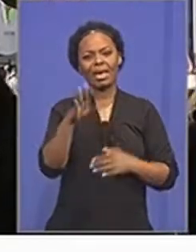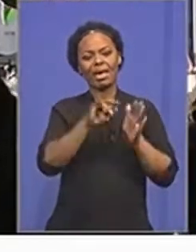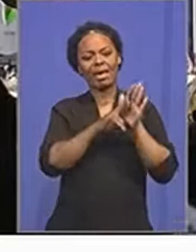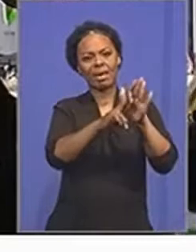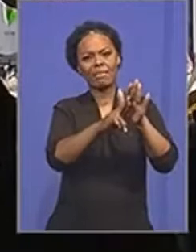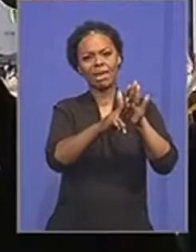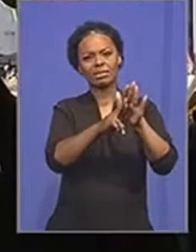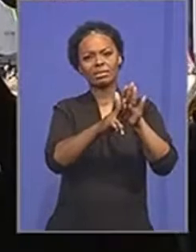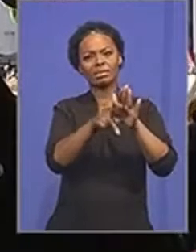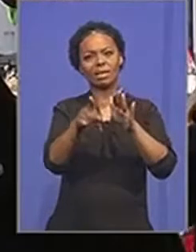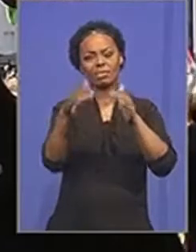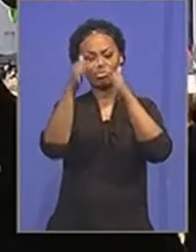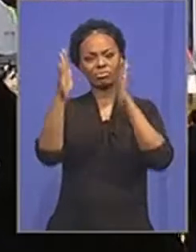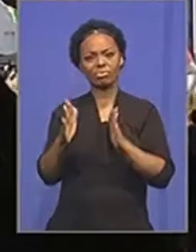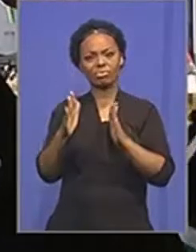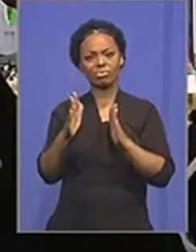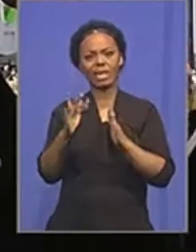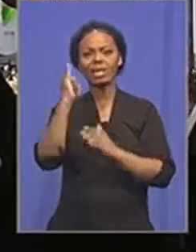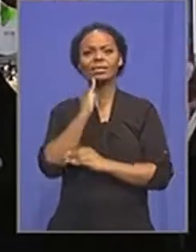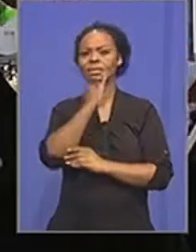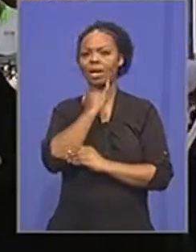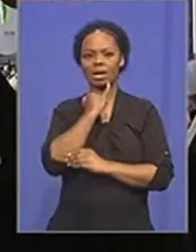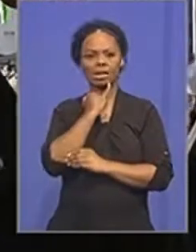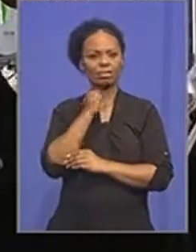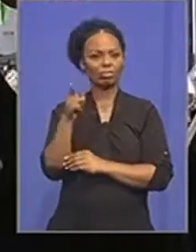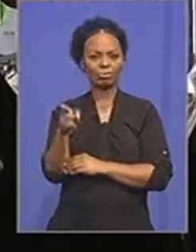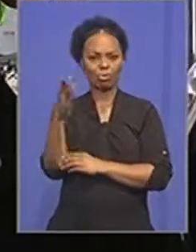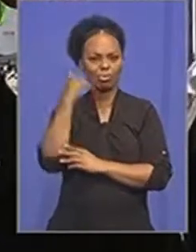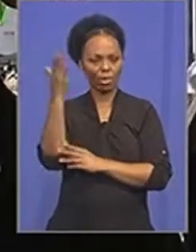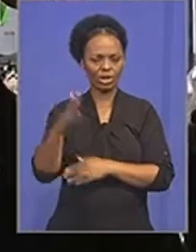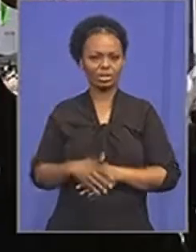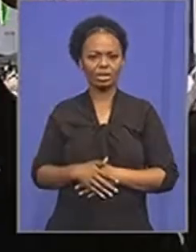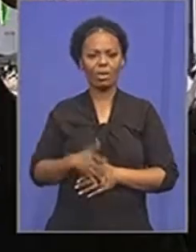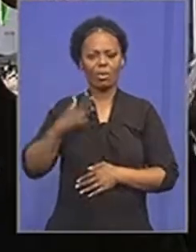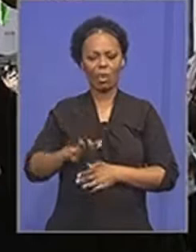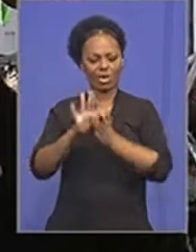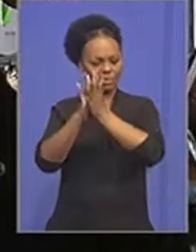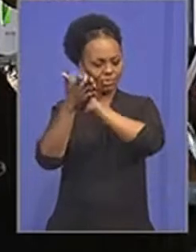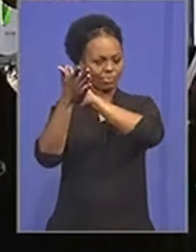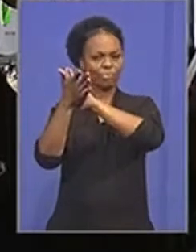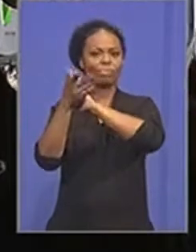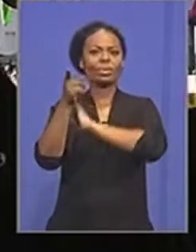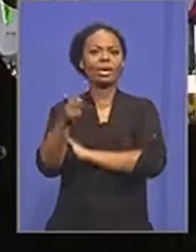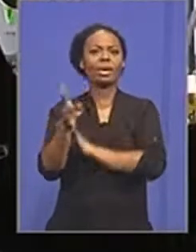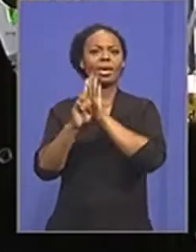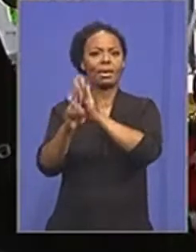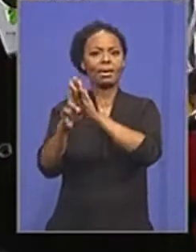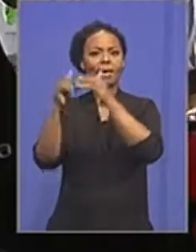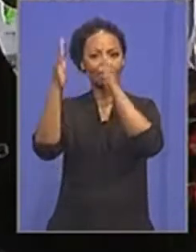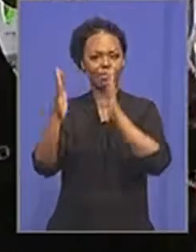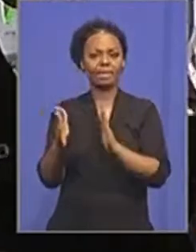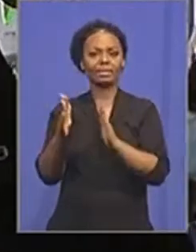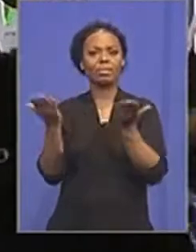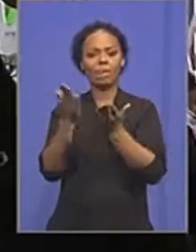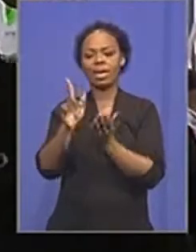to totally shut down our embassy in Tel Aviv in particular. And we